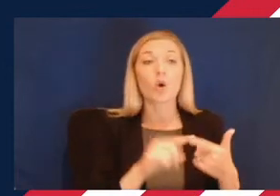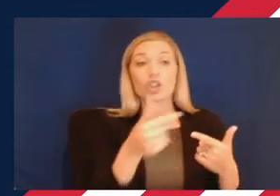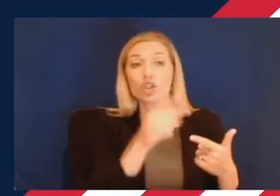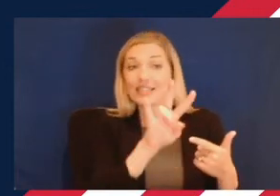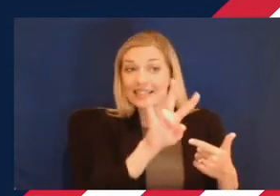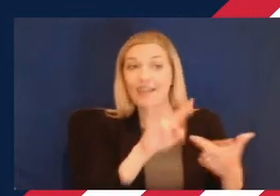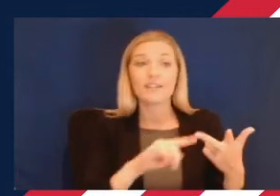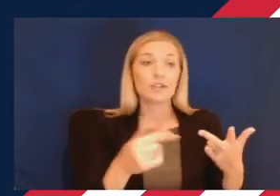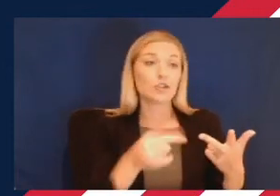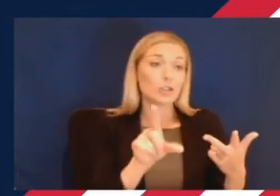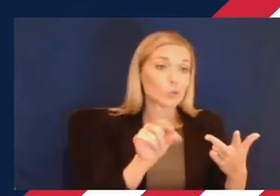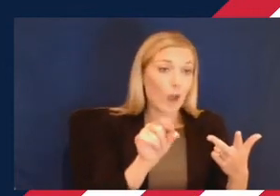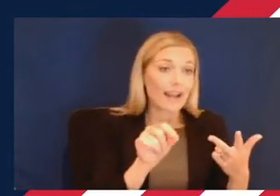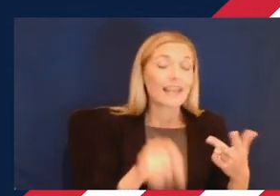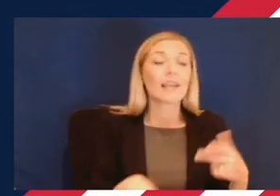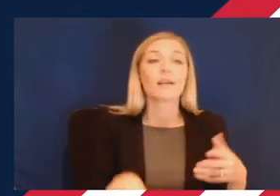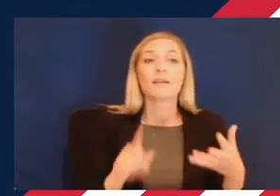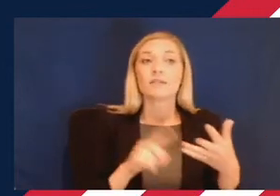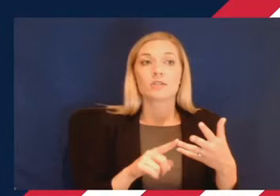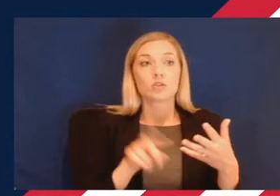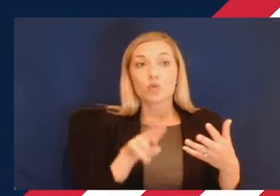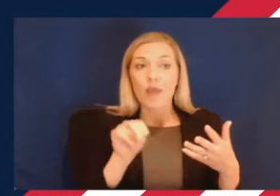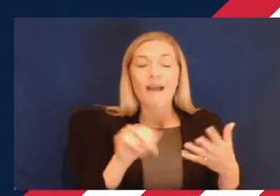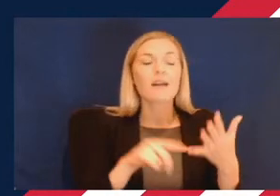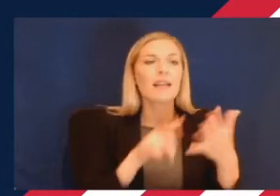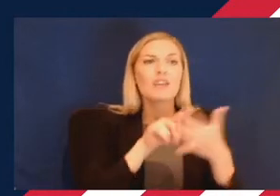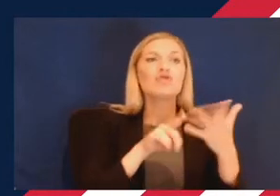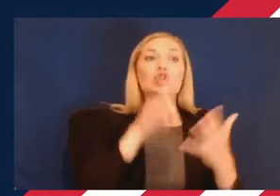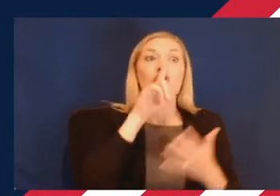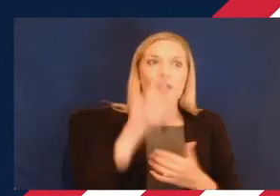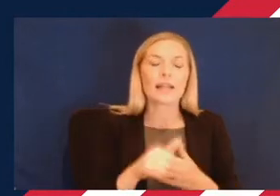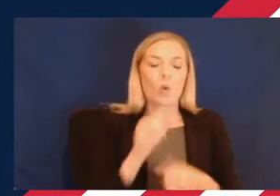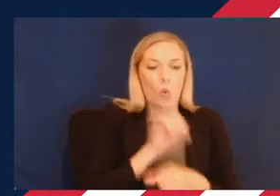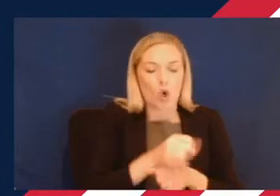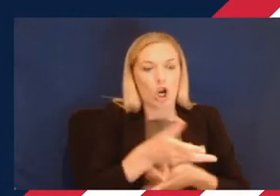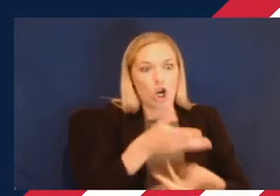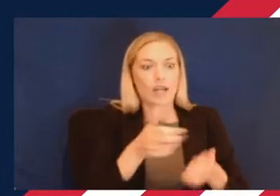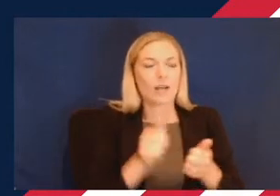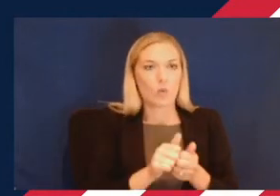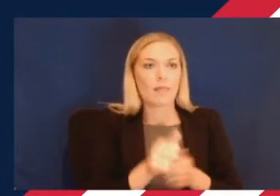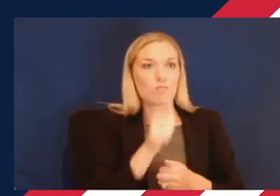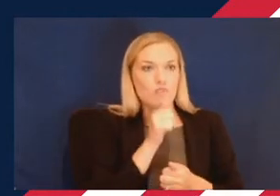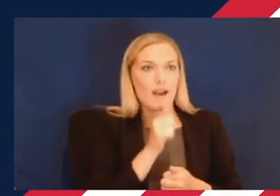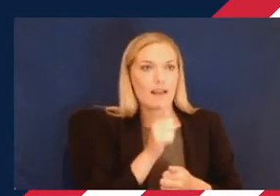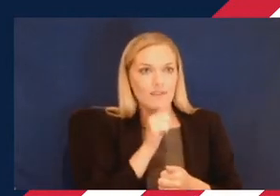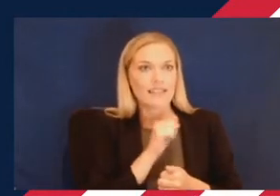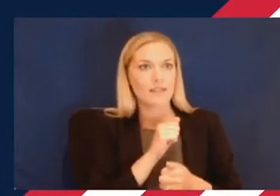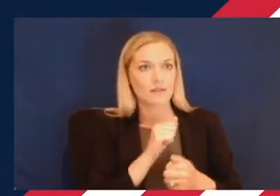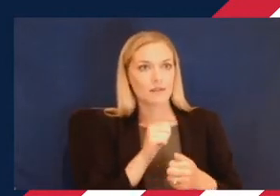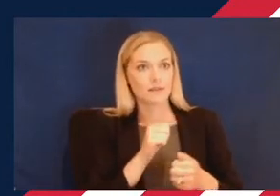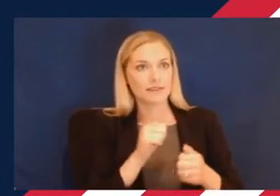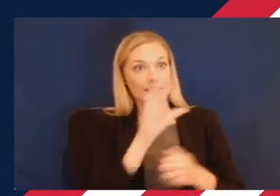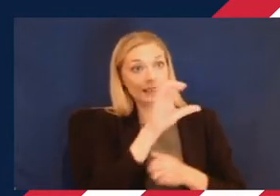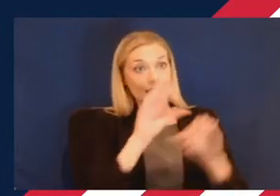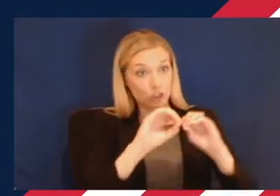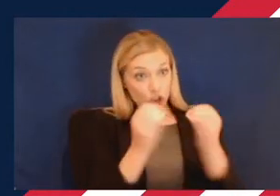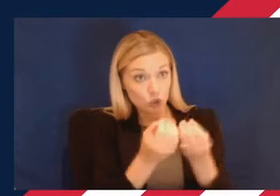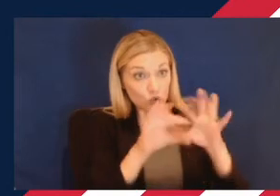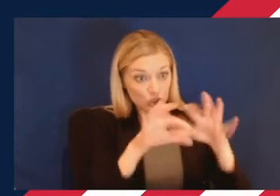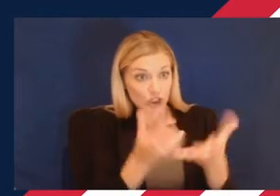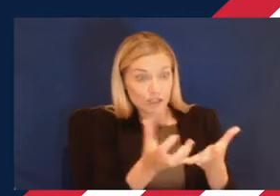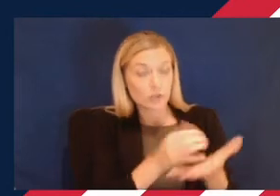G20, really working with private institutions, look at CEPI. The vaccine response is going to